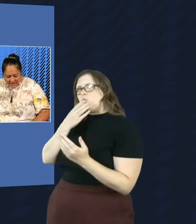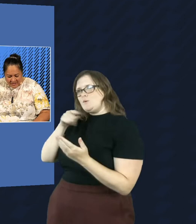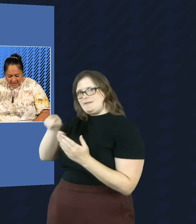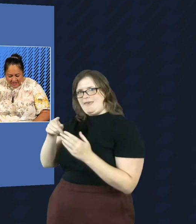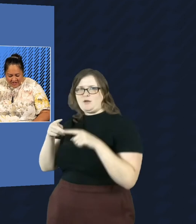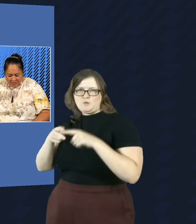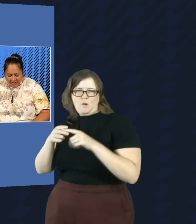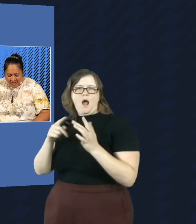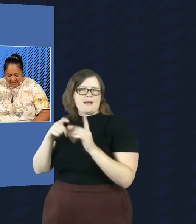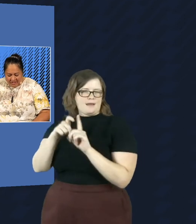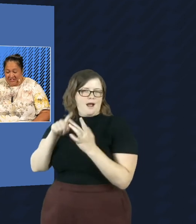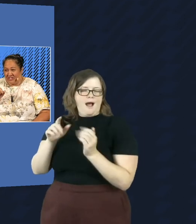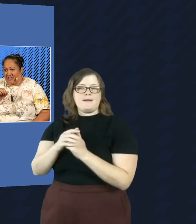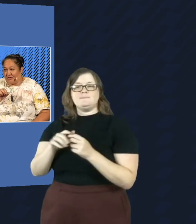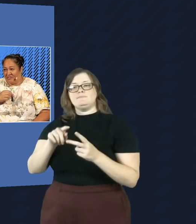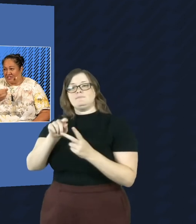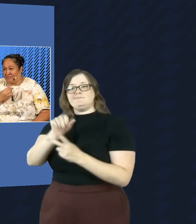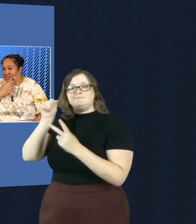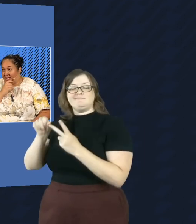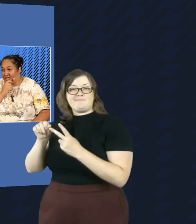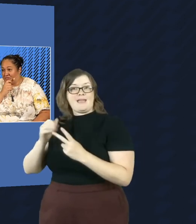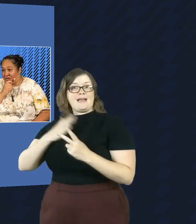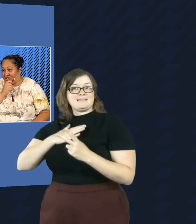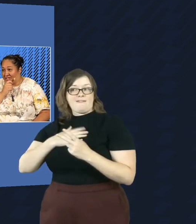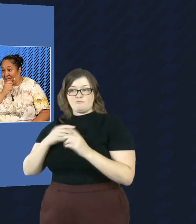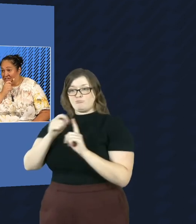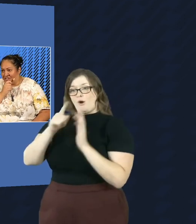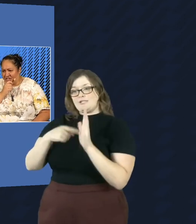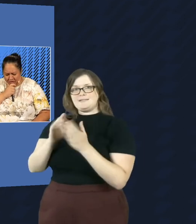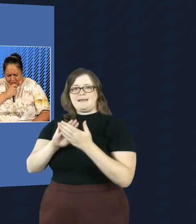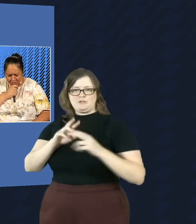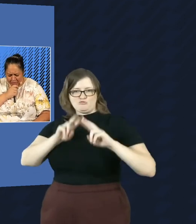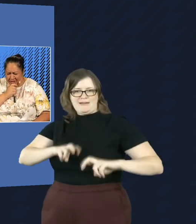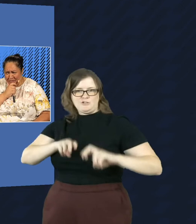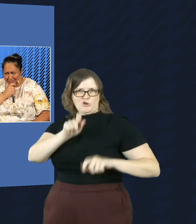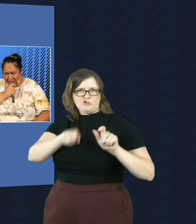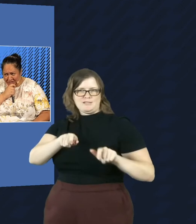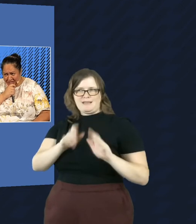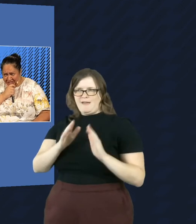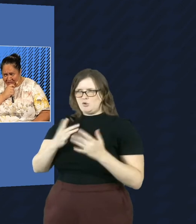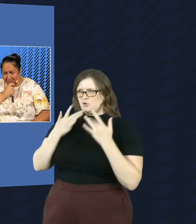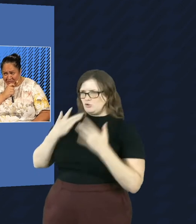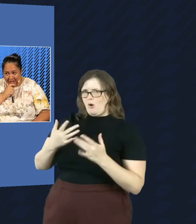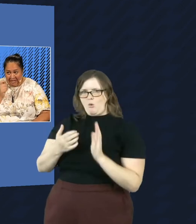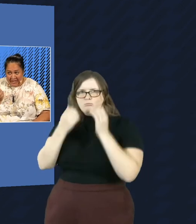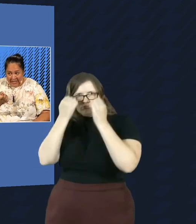projects, just where researchers have to demonstrate that the project they have is in the public interest,